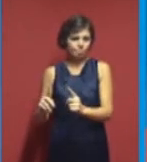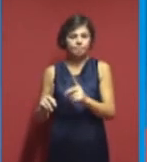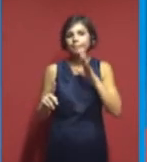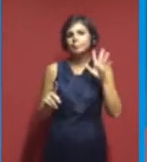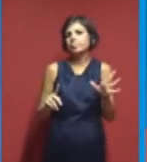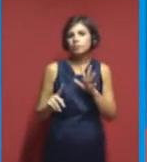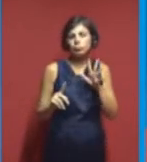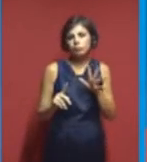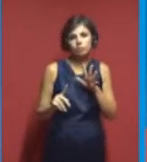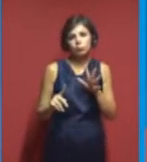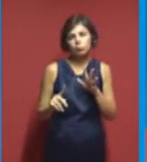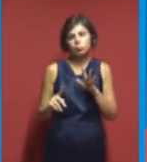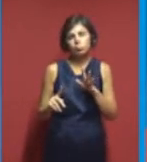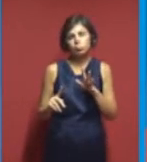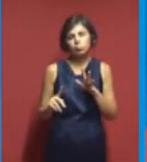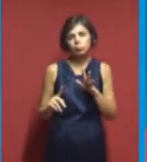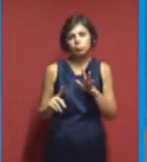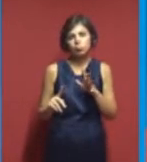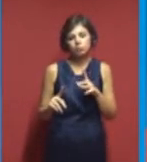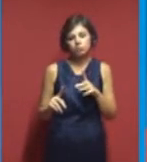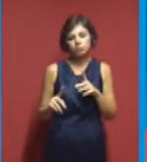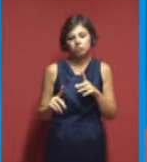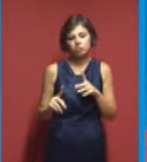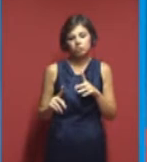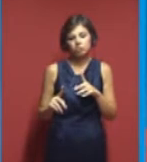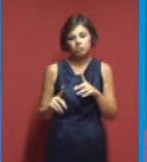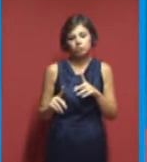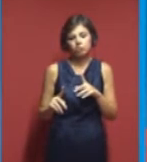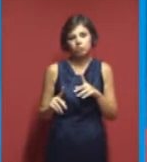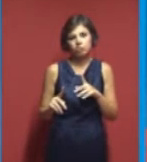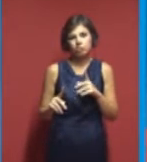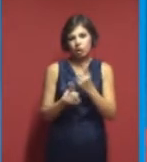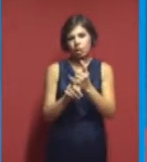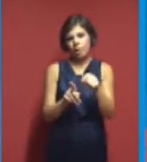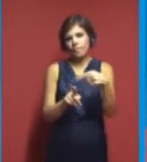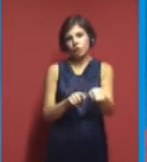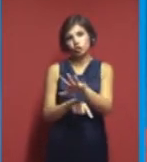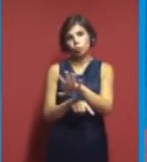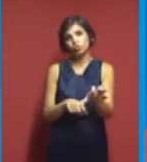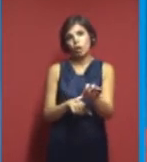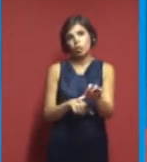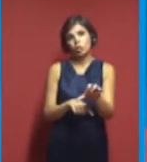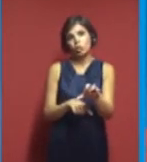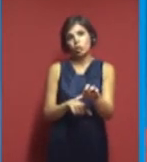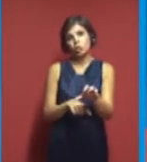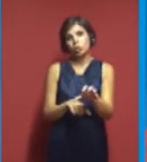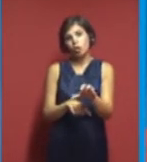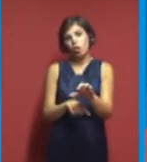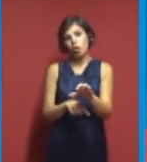acrylic and plywood, that will be very bad. So we should find for new raw materials to be used, and some